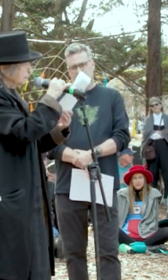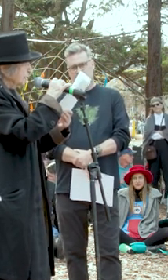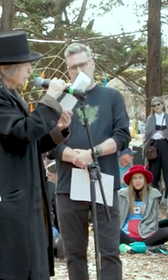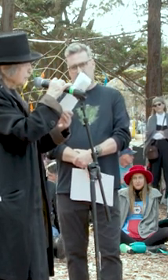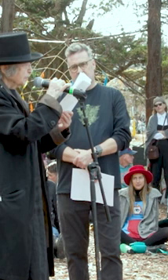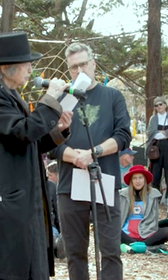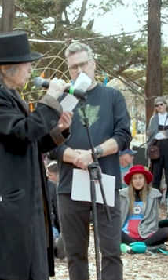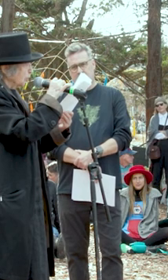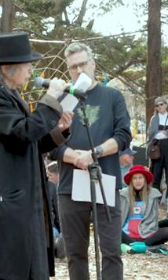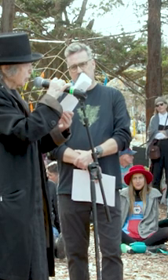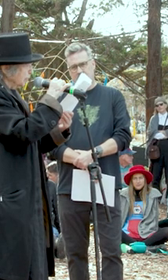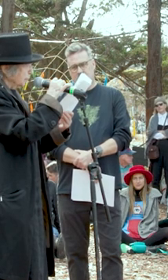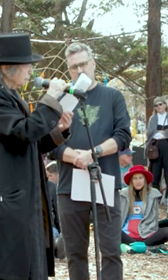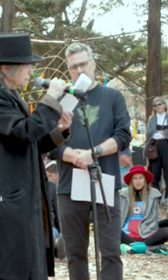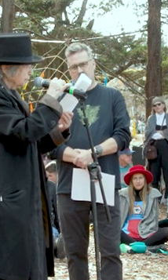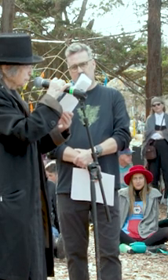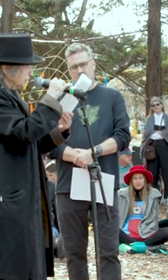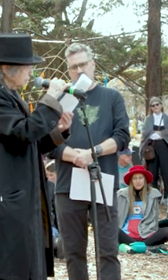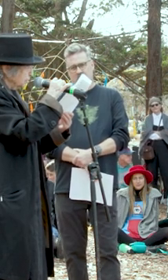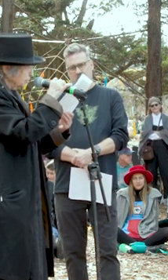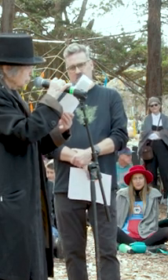Wally Beloved Dog,